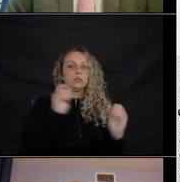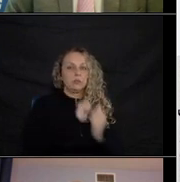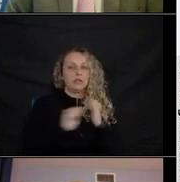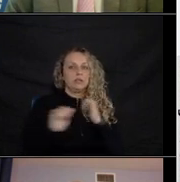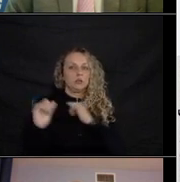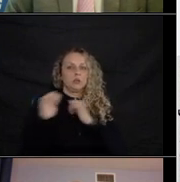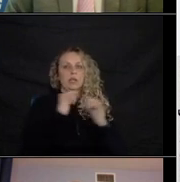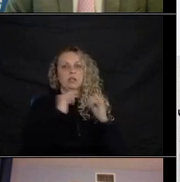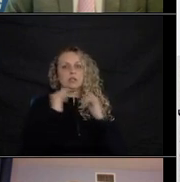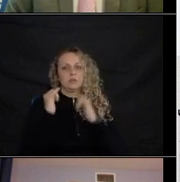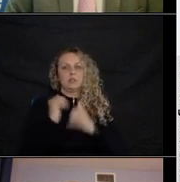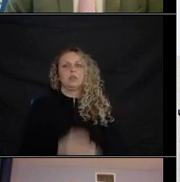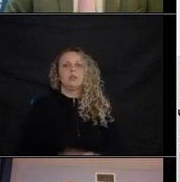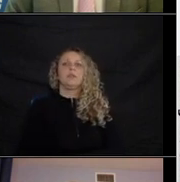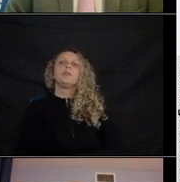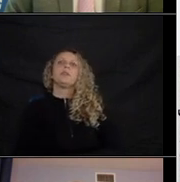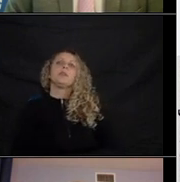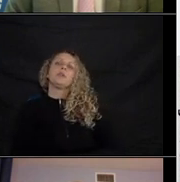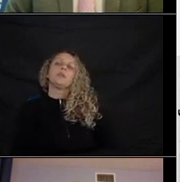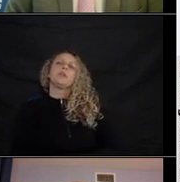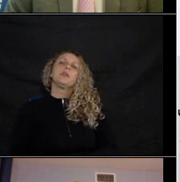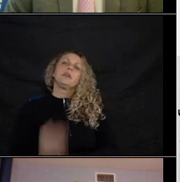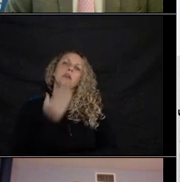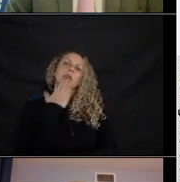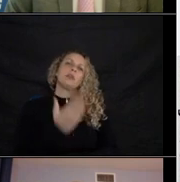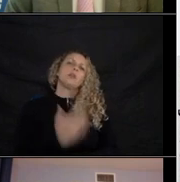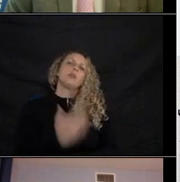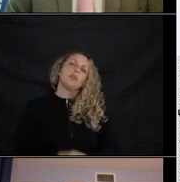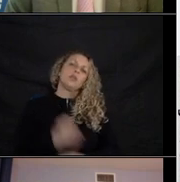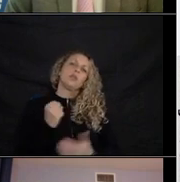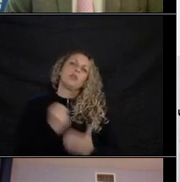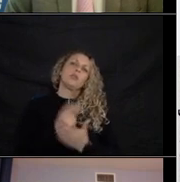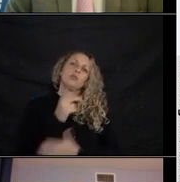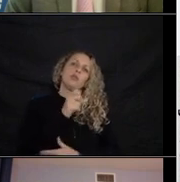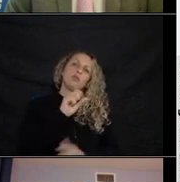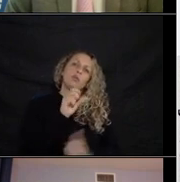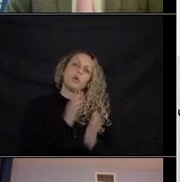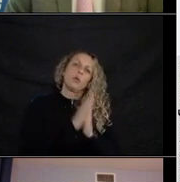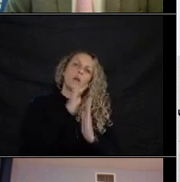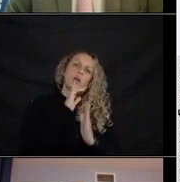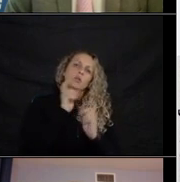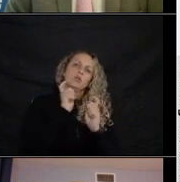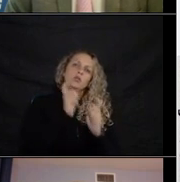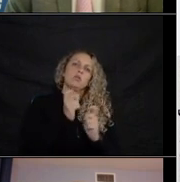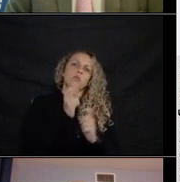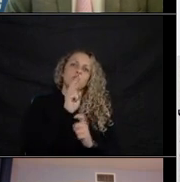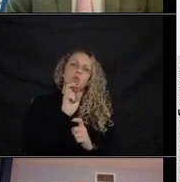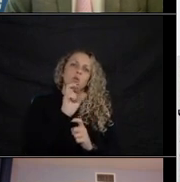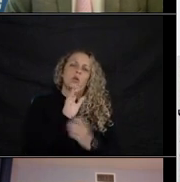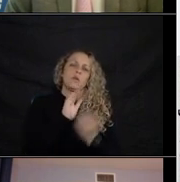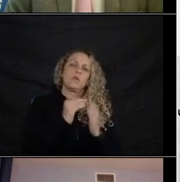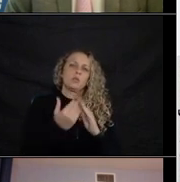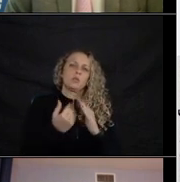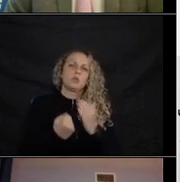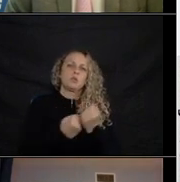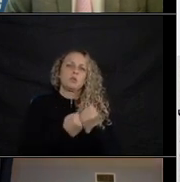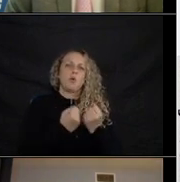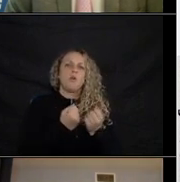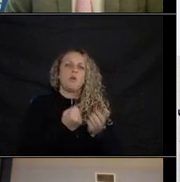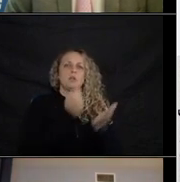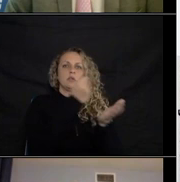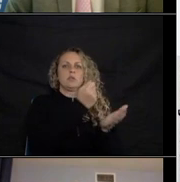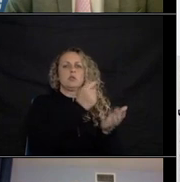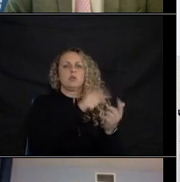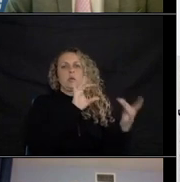passes unanimously. Thank you. Approve the request of Mayor Grant to distribute $200 of his community support funds to Connect to